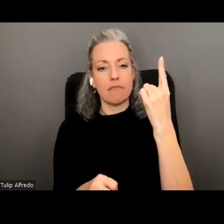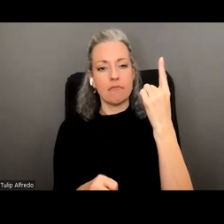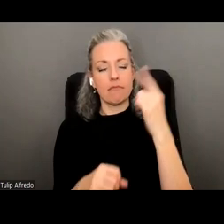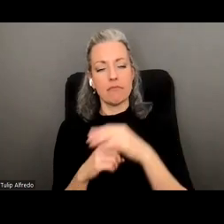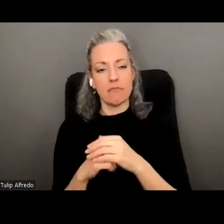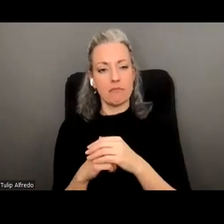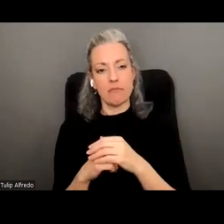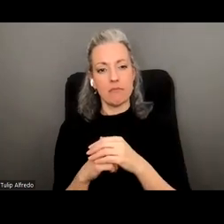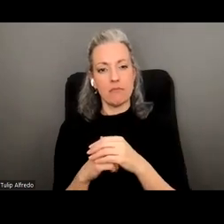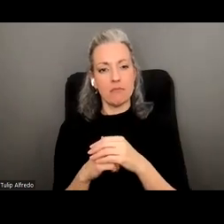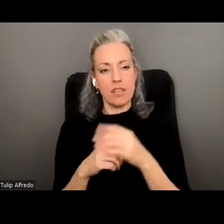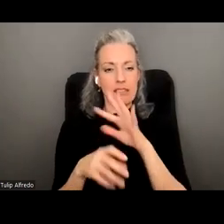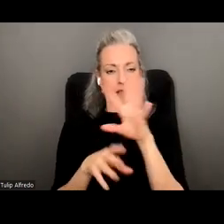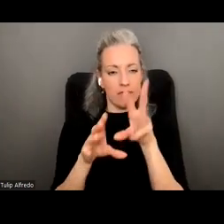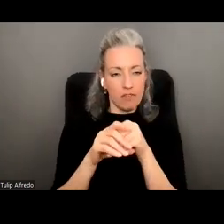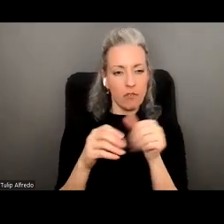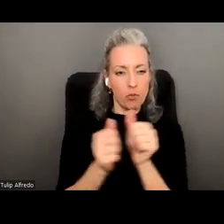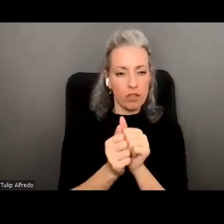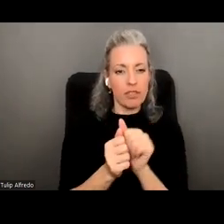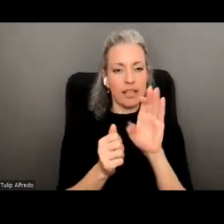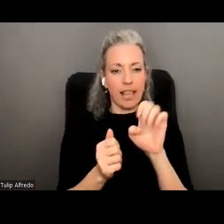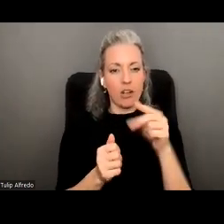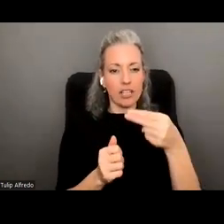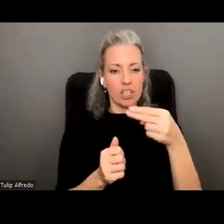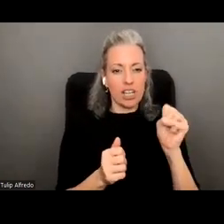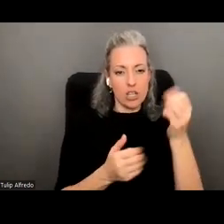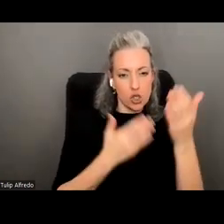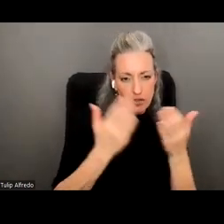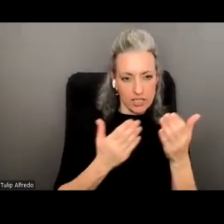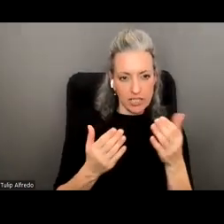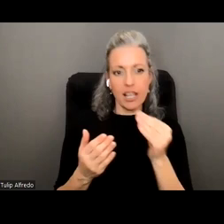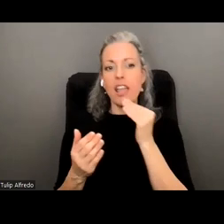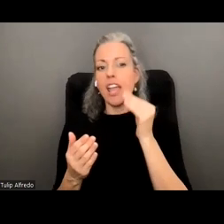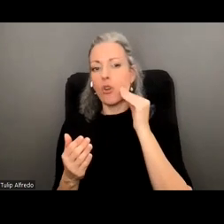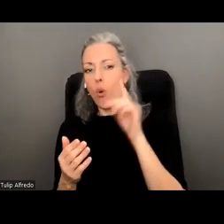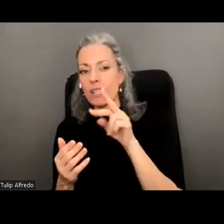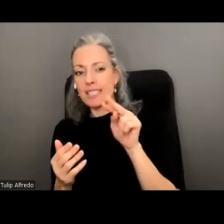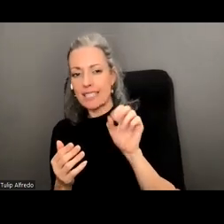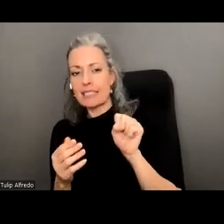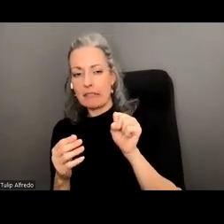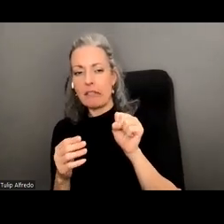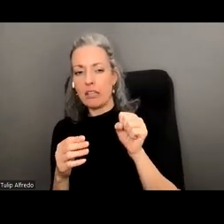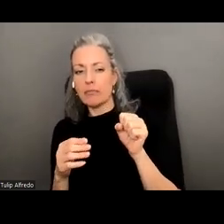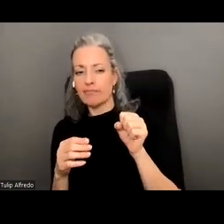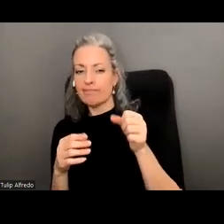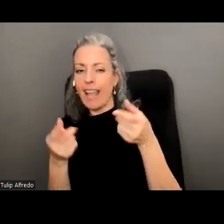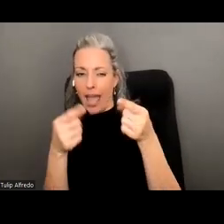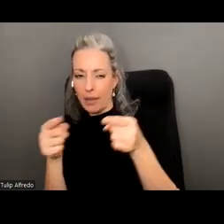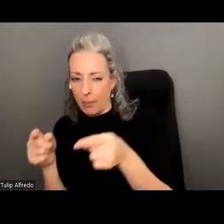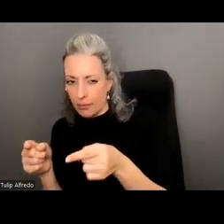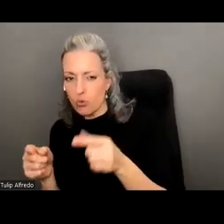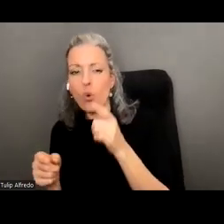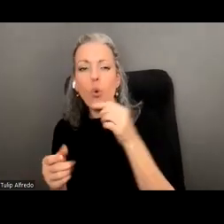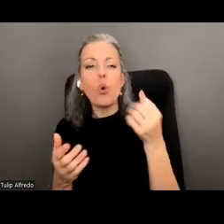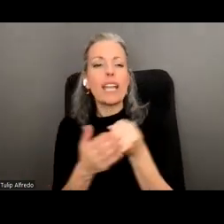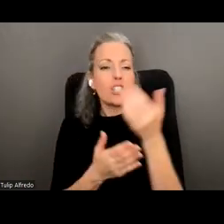the interplay between CalHHS services and homelessness trends. Who is receiving services